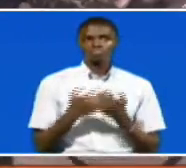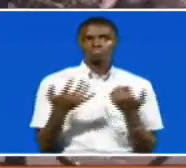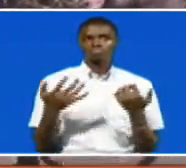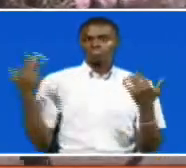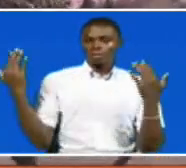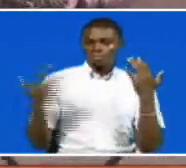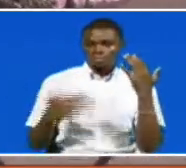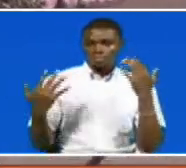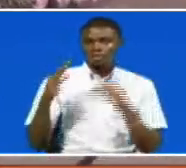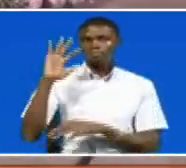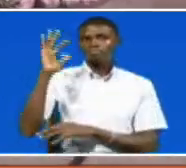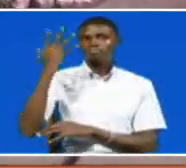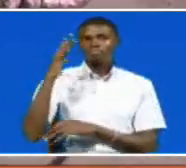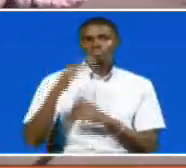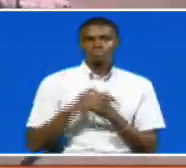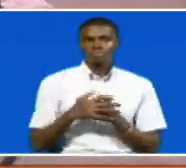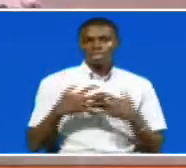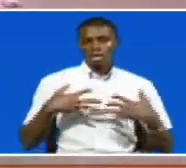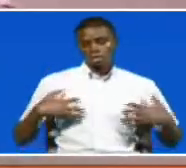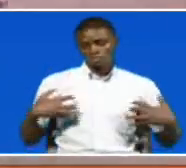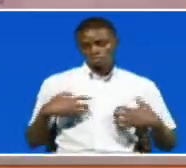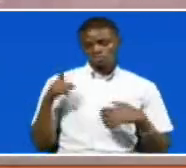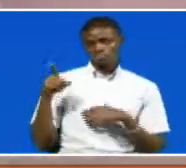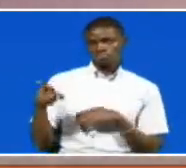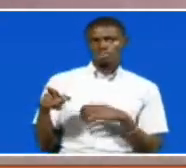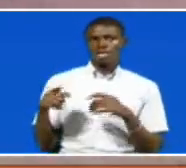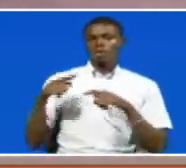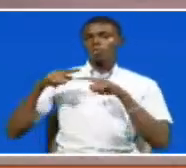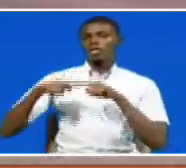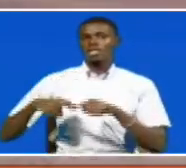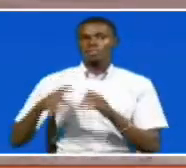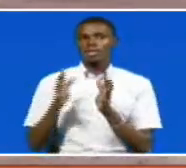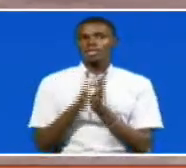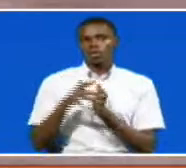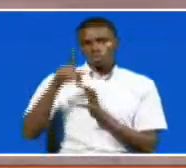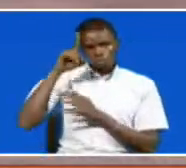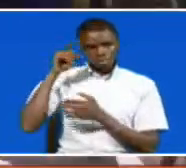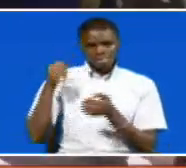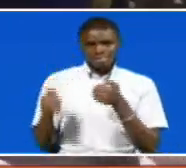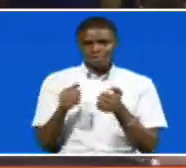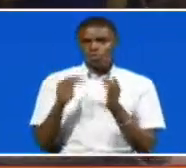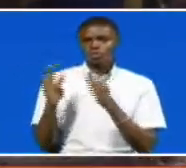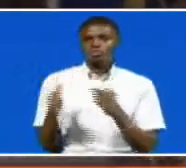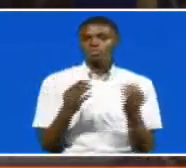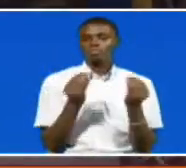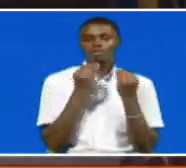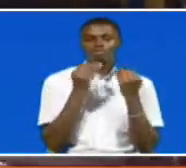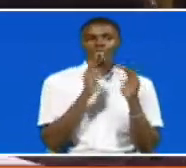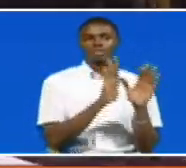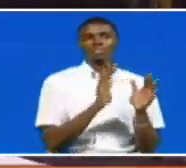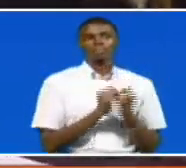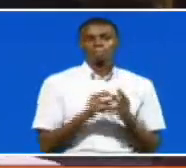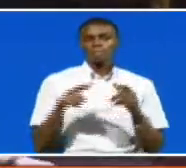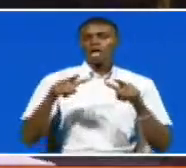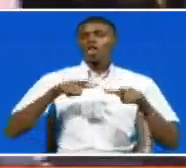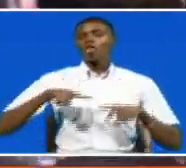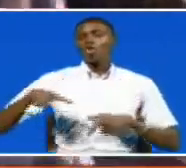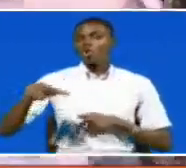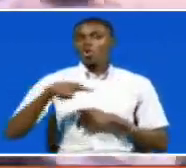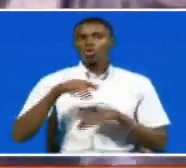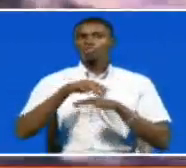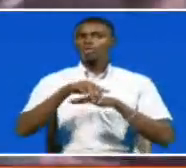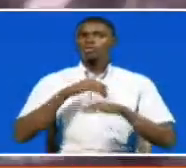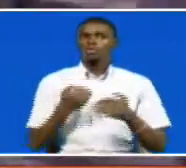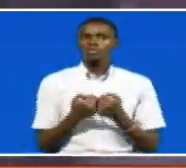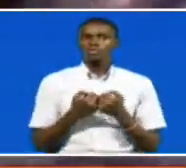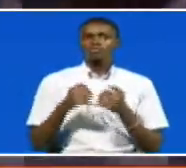deforestation carried out by refugees who mostly depend on charcoal to prepare their food. The locals are calling on